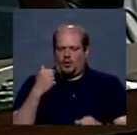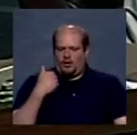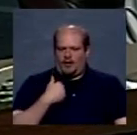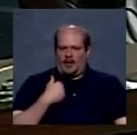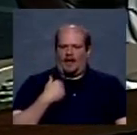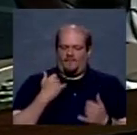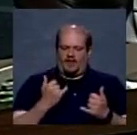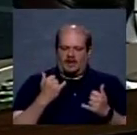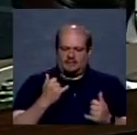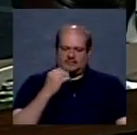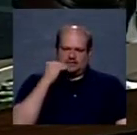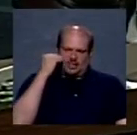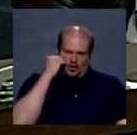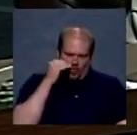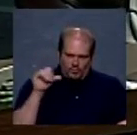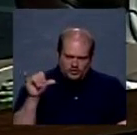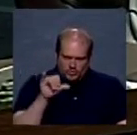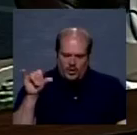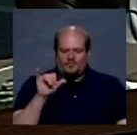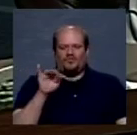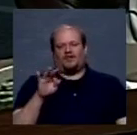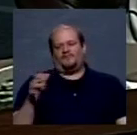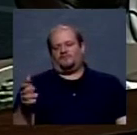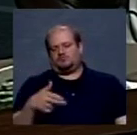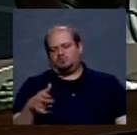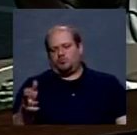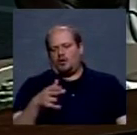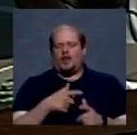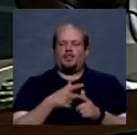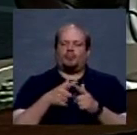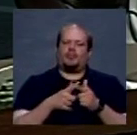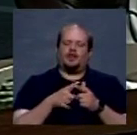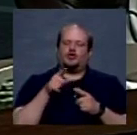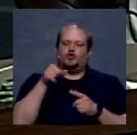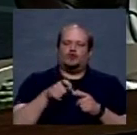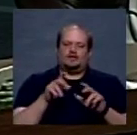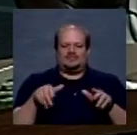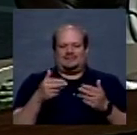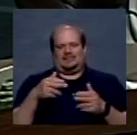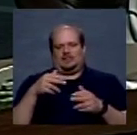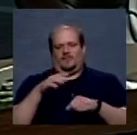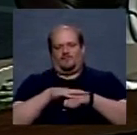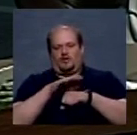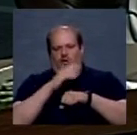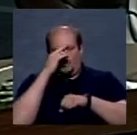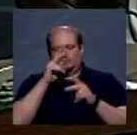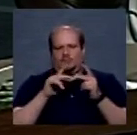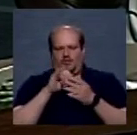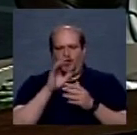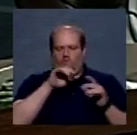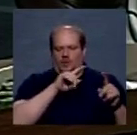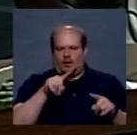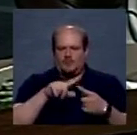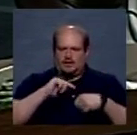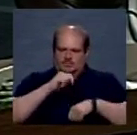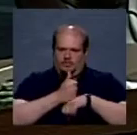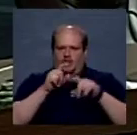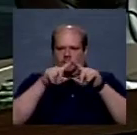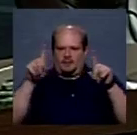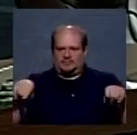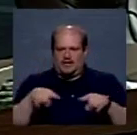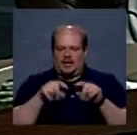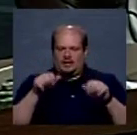home as well. I just, you know, if you're going to spray, then you need to give notice to the people that you're coming through, and they can put a sign up